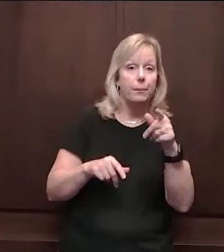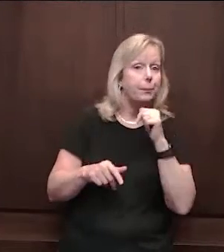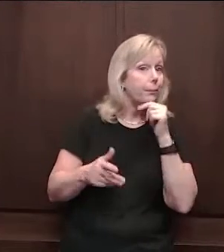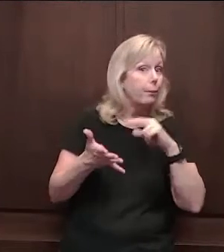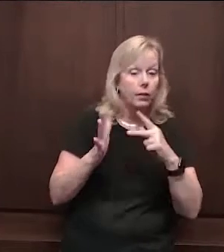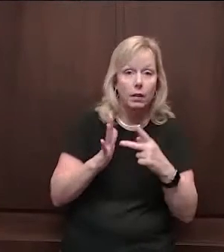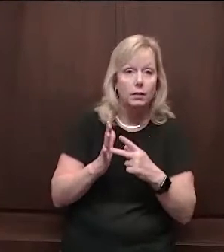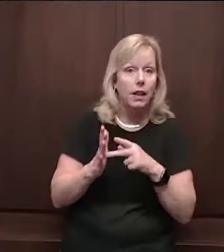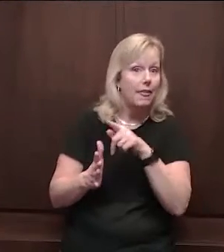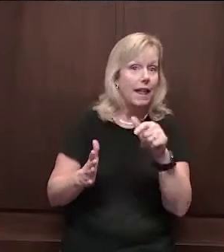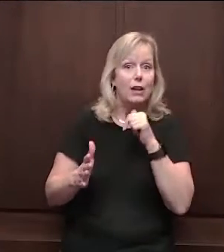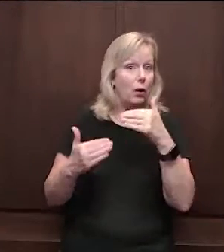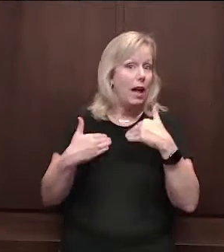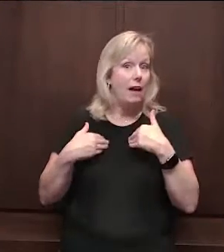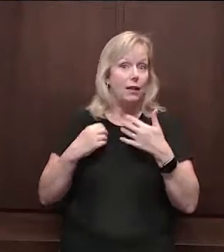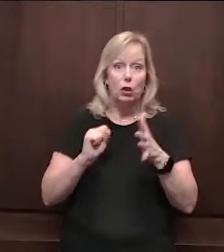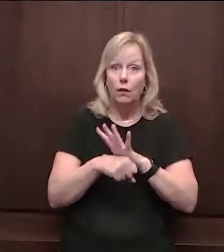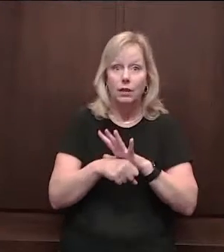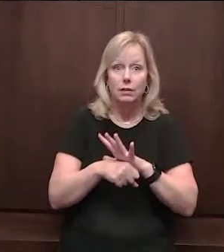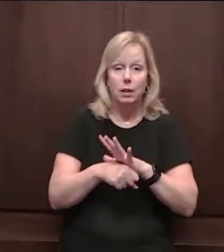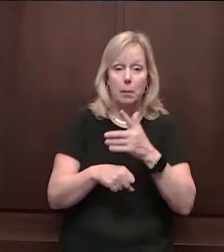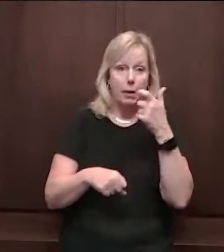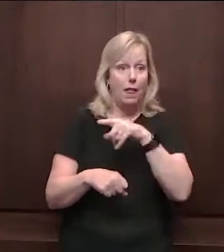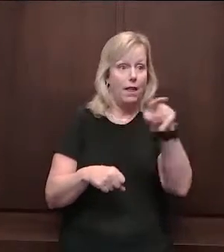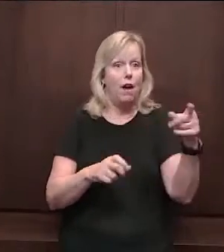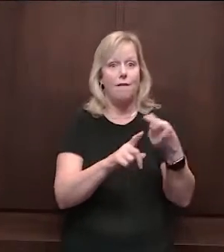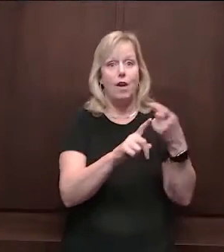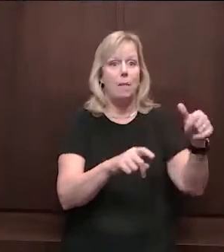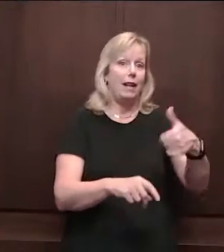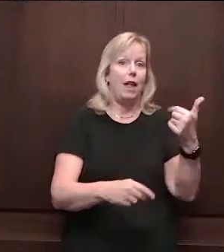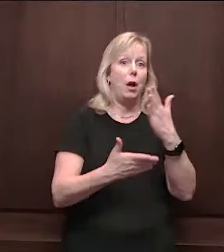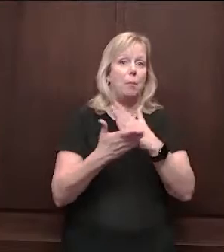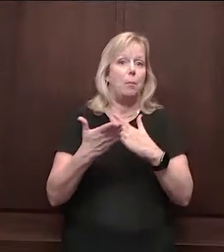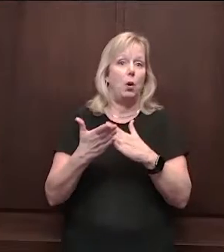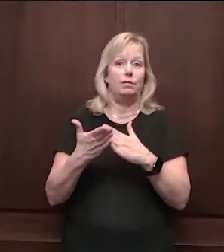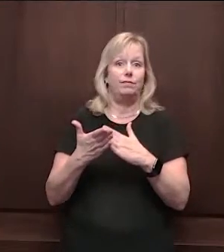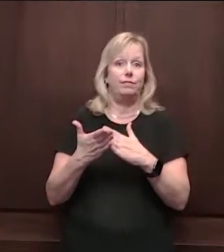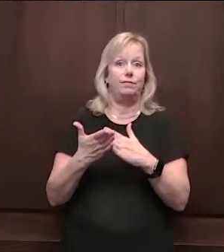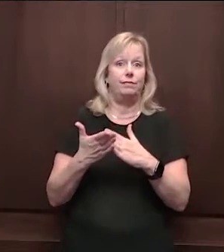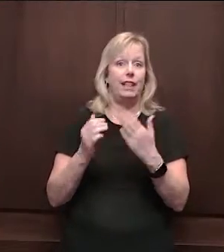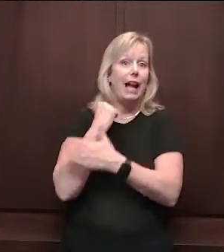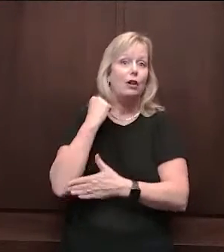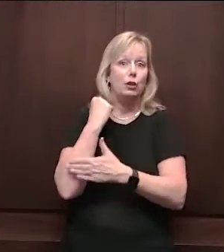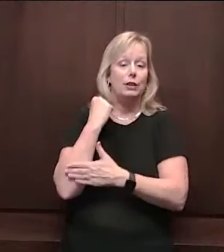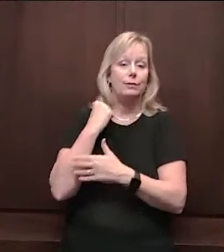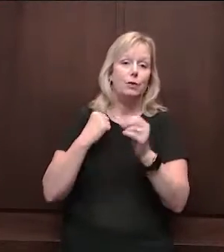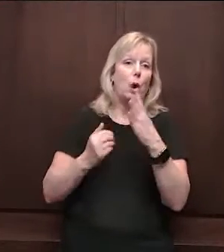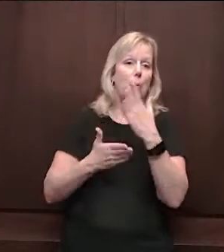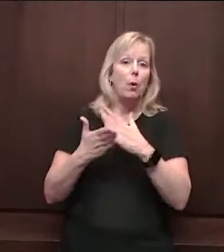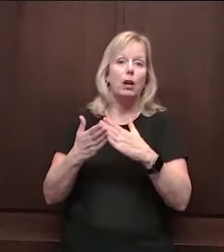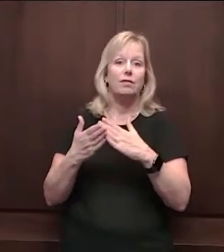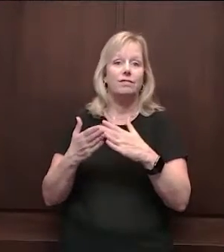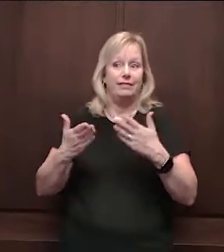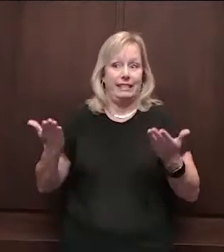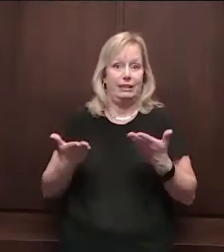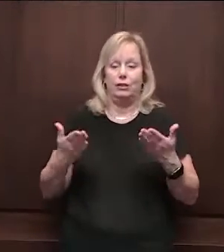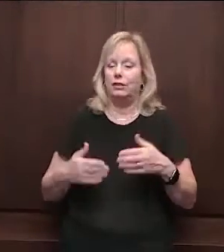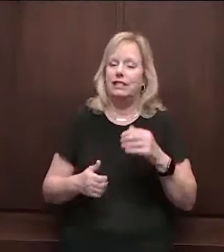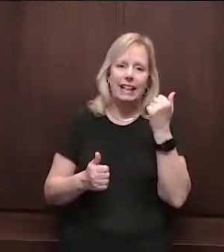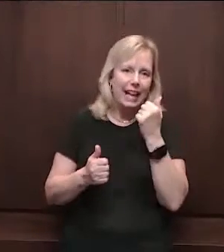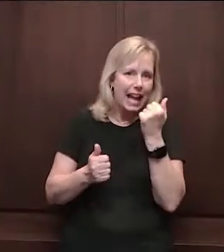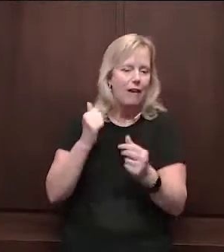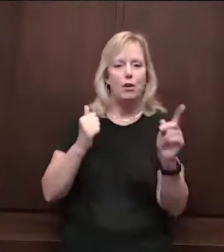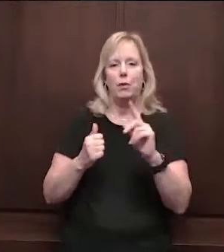mean that they don't have COVID because they're coming from another part of the country or part of the area. Every part